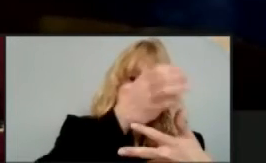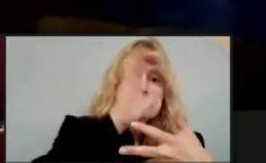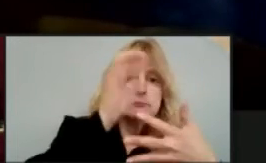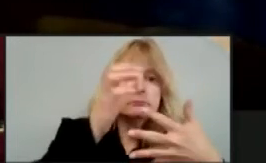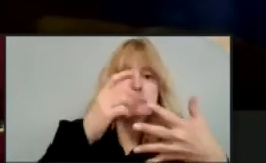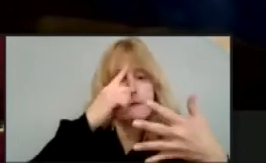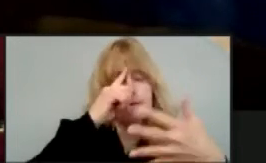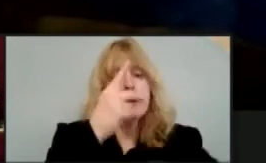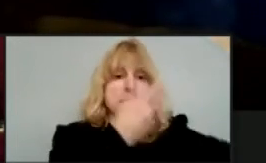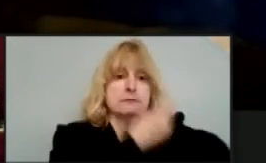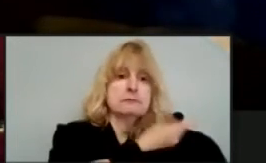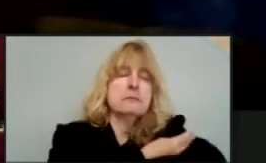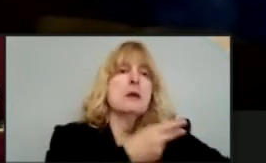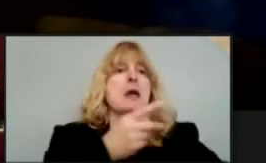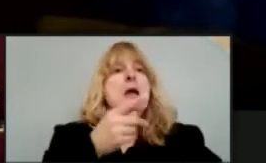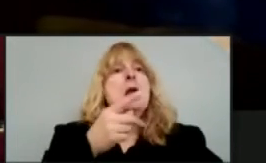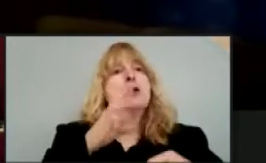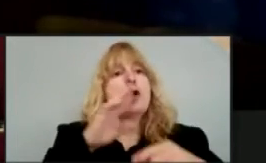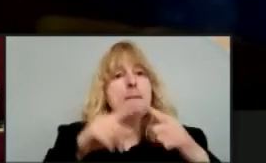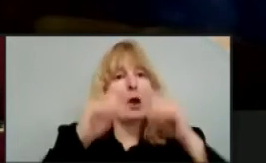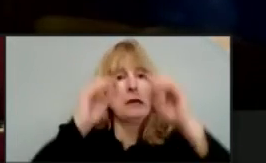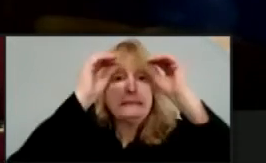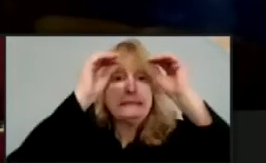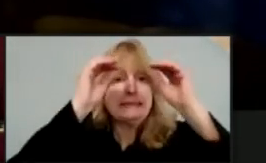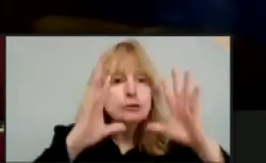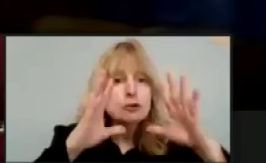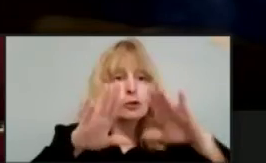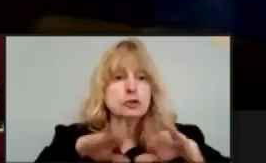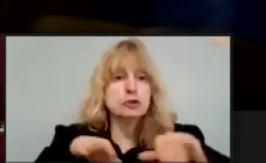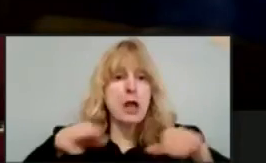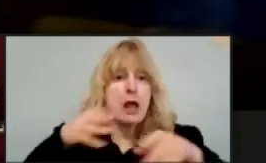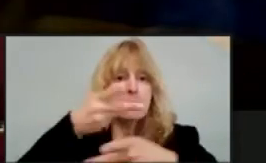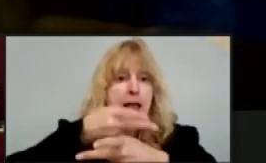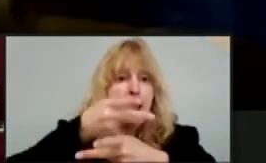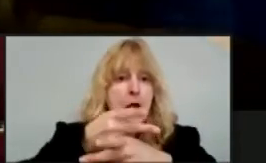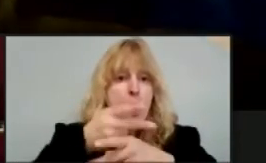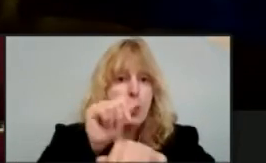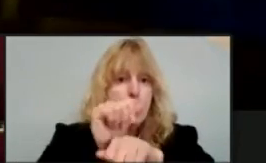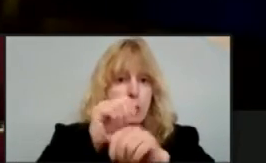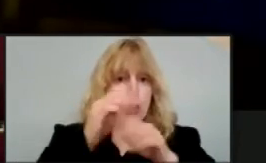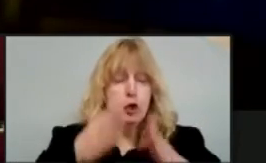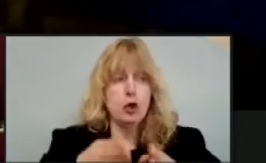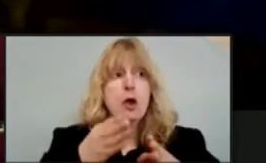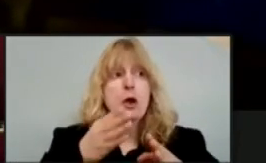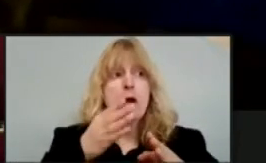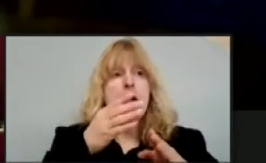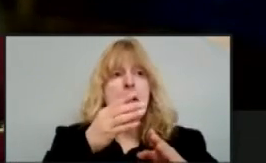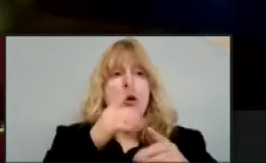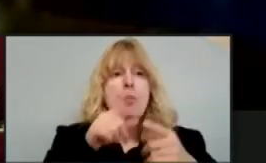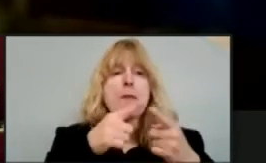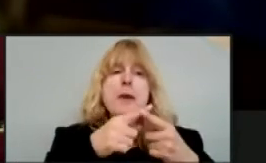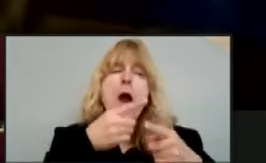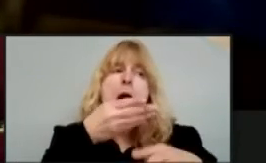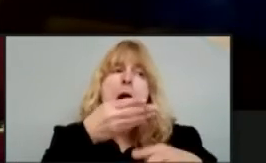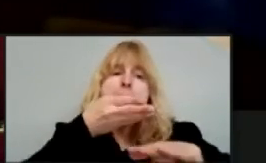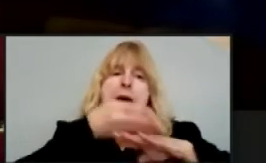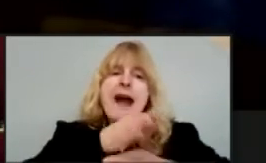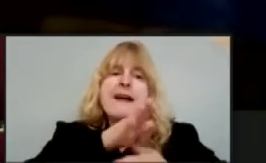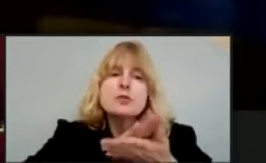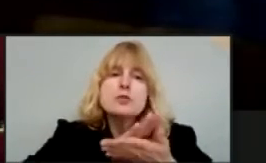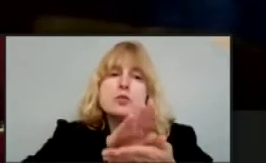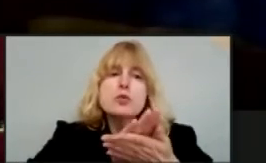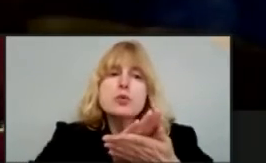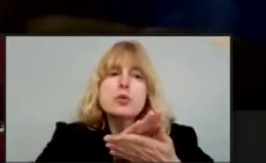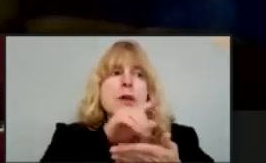about teachers and childcare workers will, after school providers, out of school time